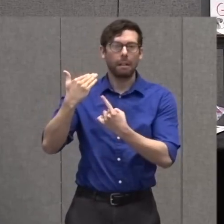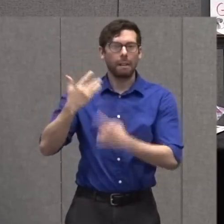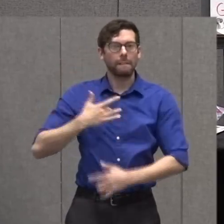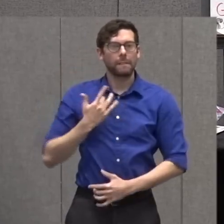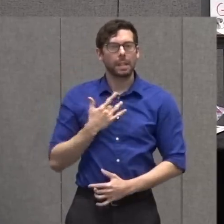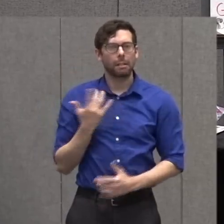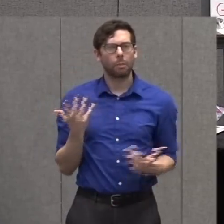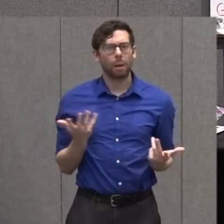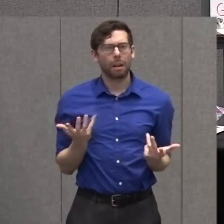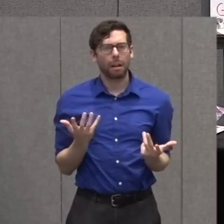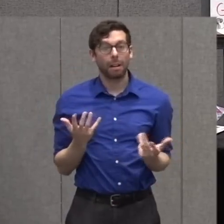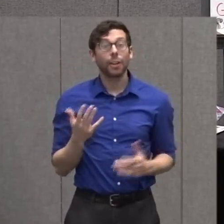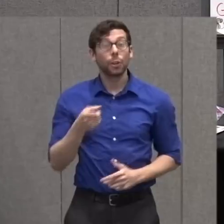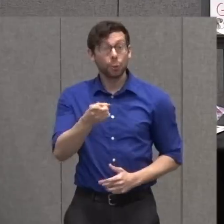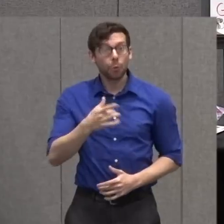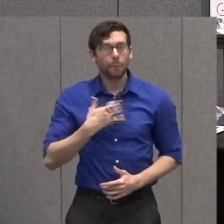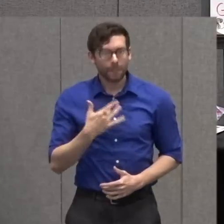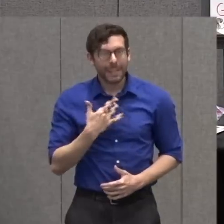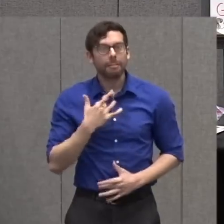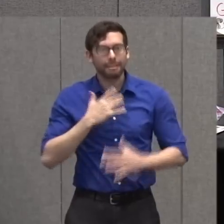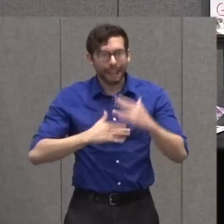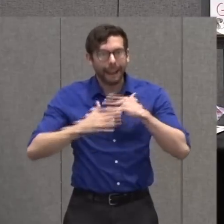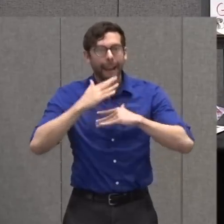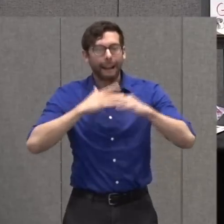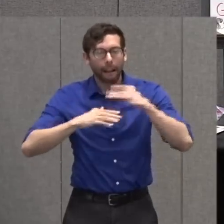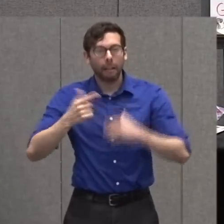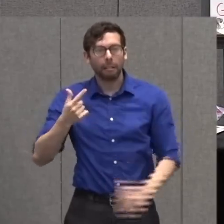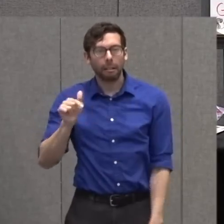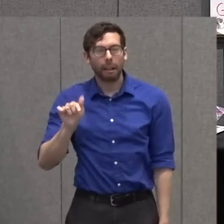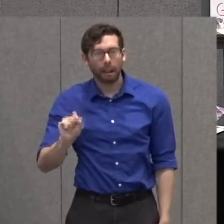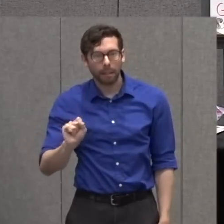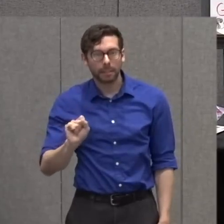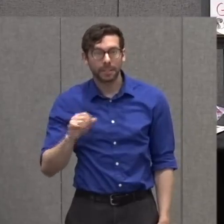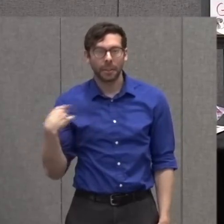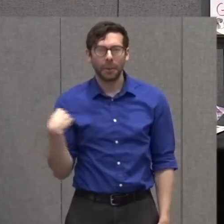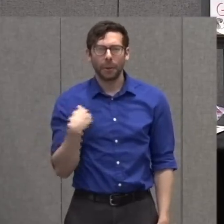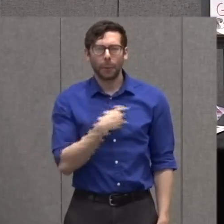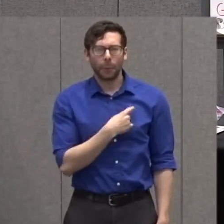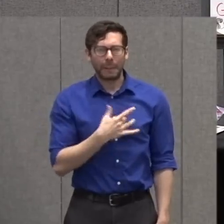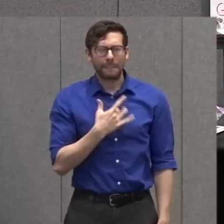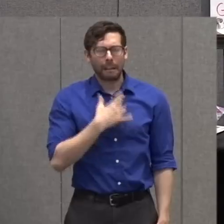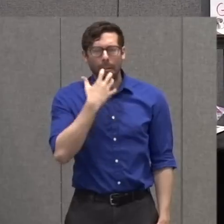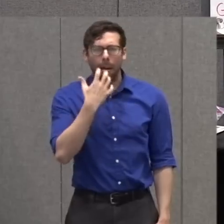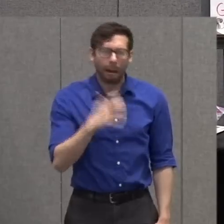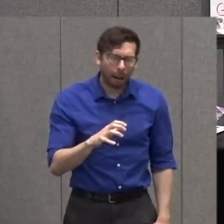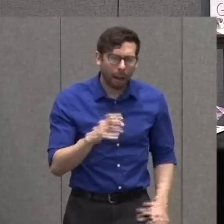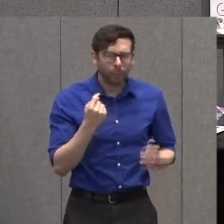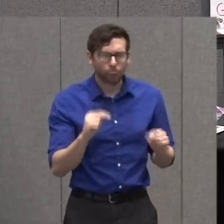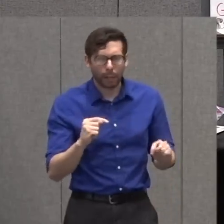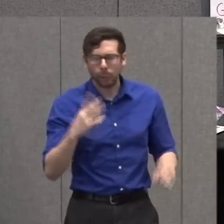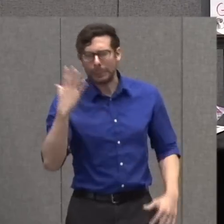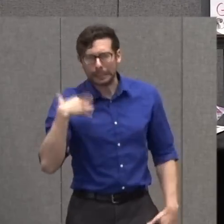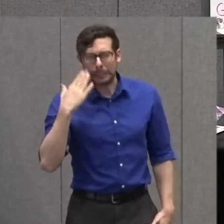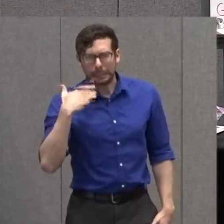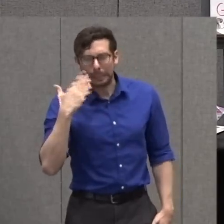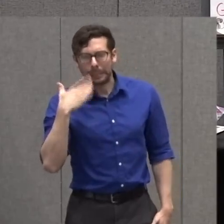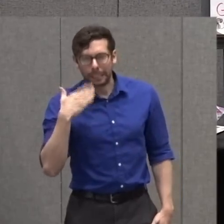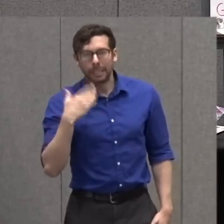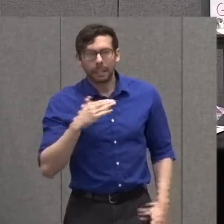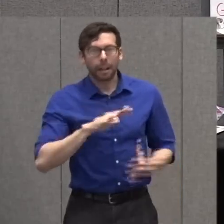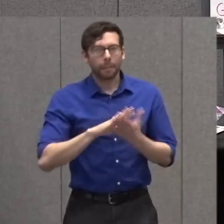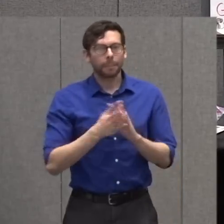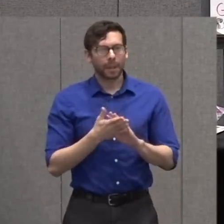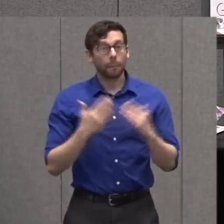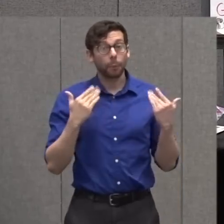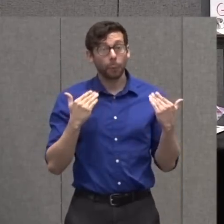Come on. feel a gas. So when we're hot, we try to cool off like Miss Mays is doing. We feel that gas.